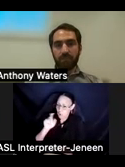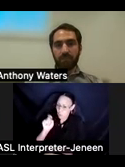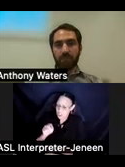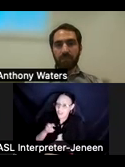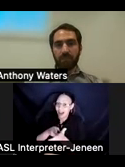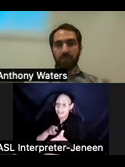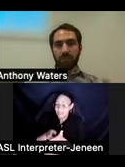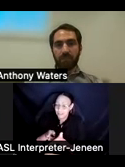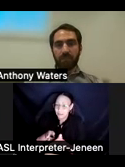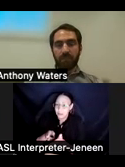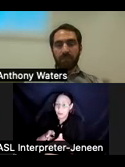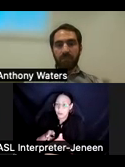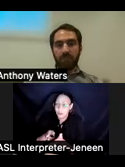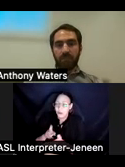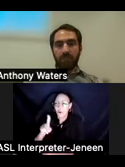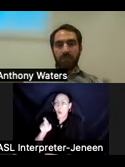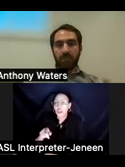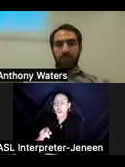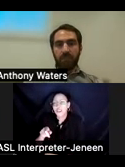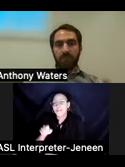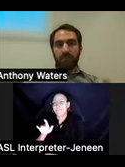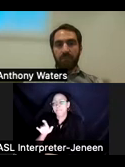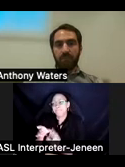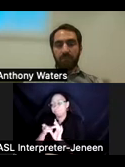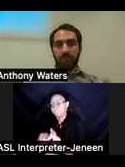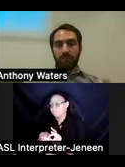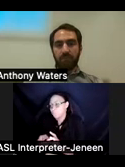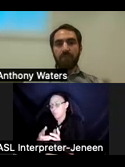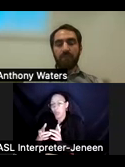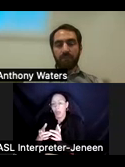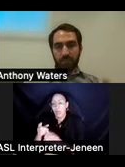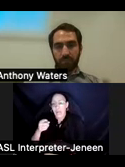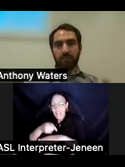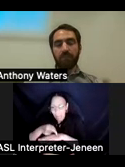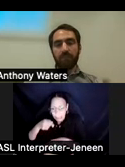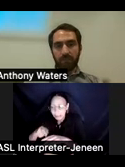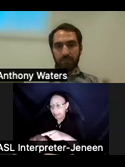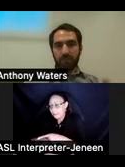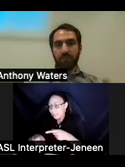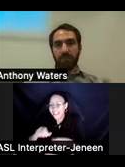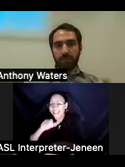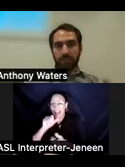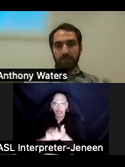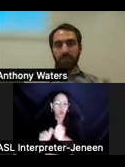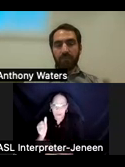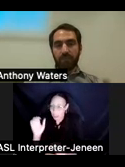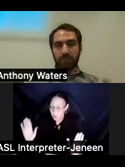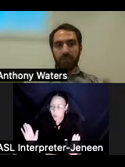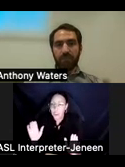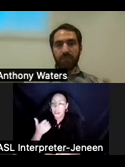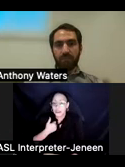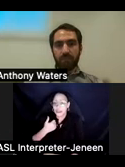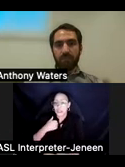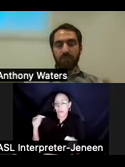honesty, there was a question about cutting and other non-suicidal self-injury.